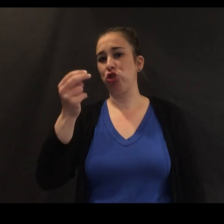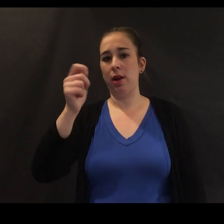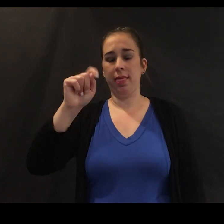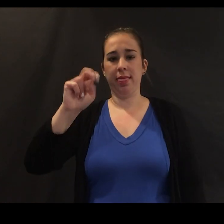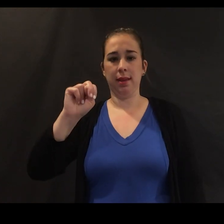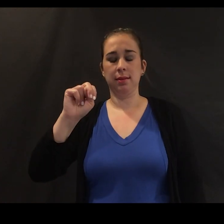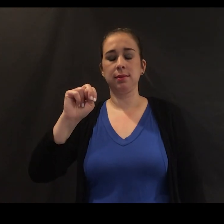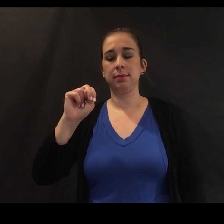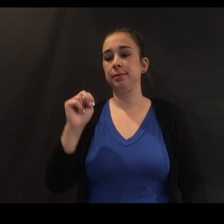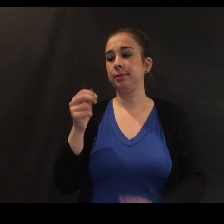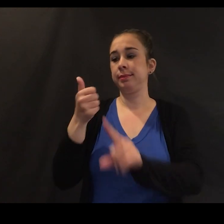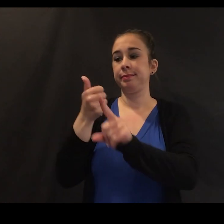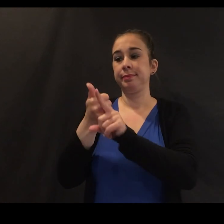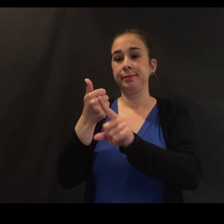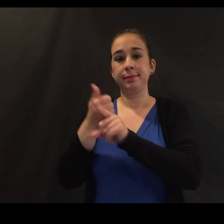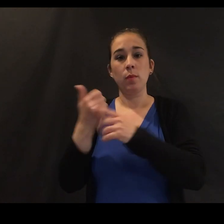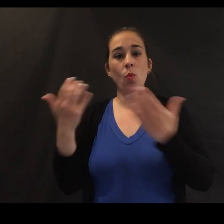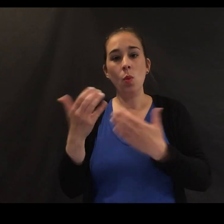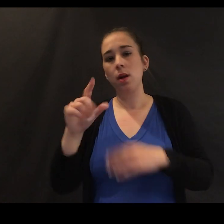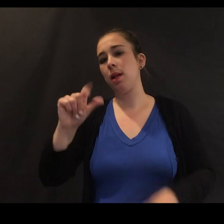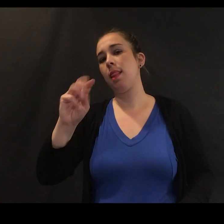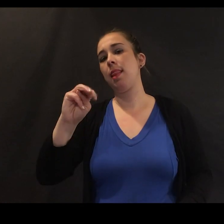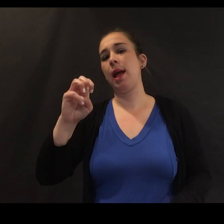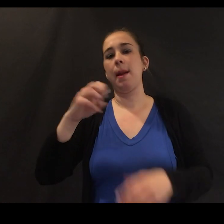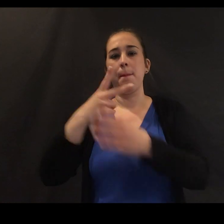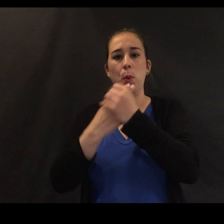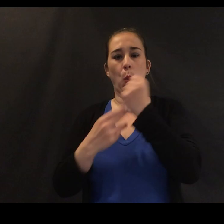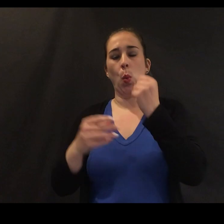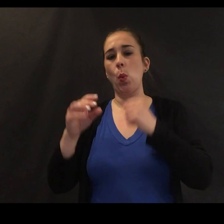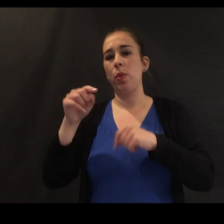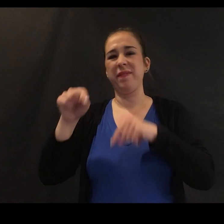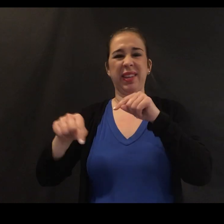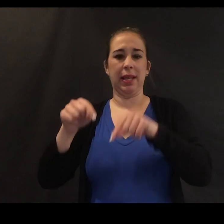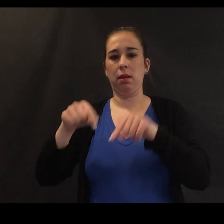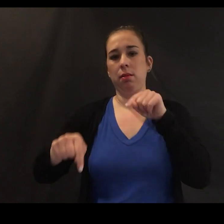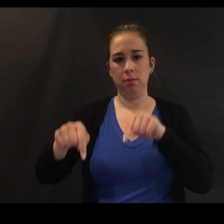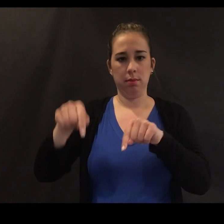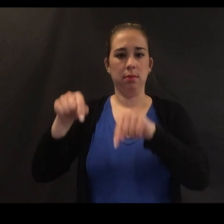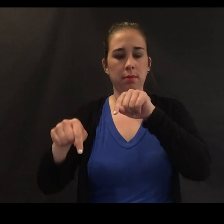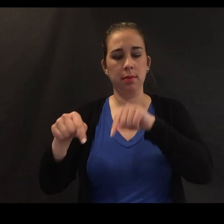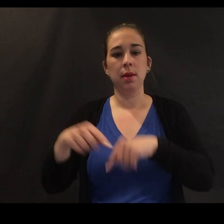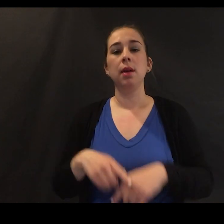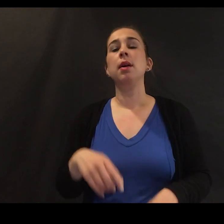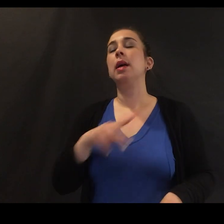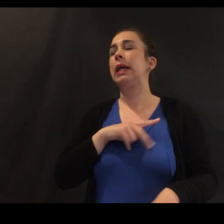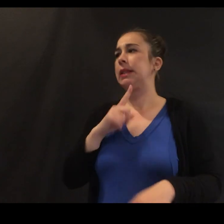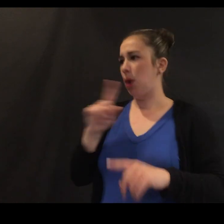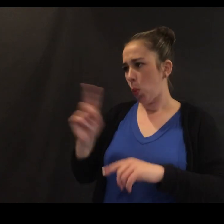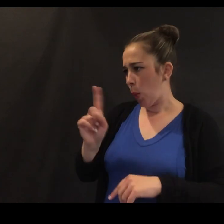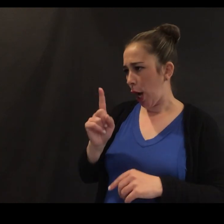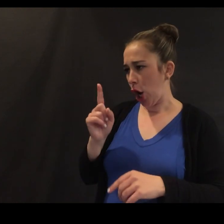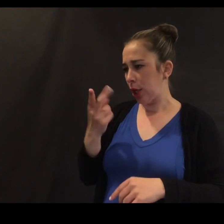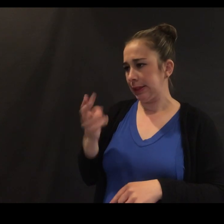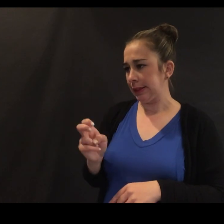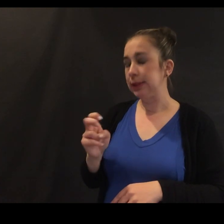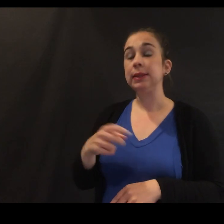is lame in both feet." "Where is he?" the king asked. Ziba answered, "He is at the house of Machir,